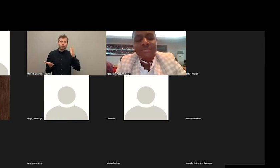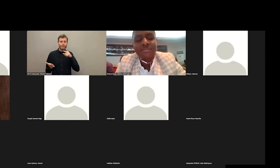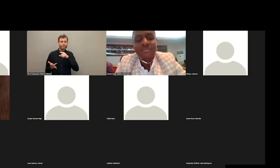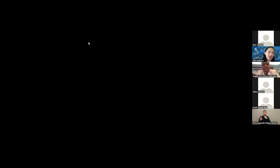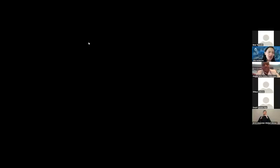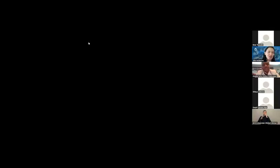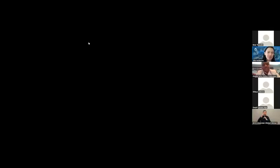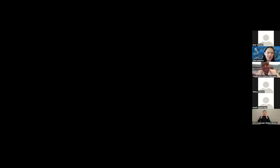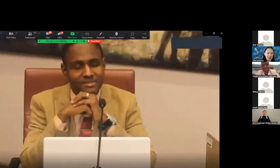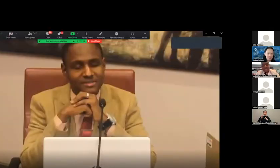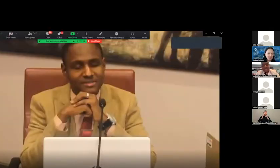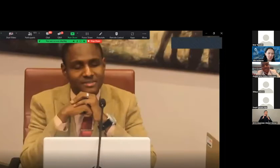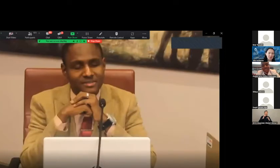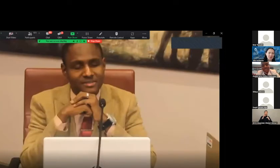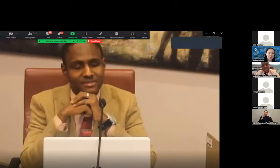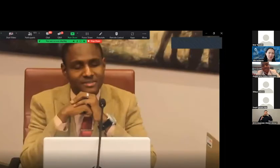much. Over to you, Camilla.